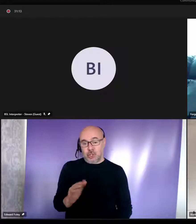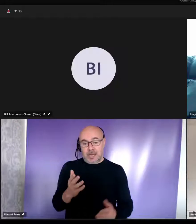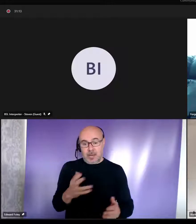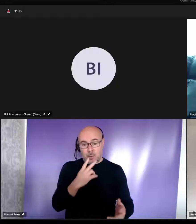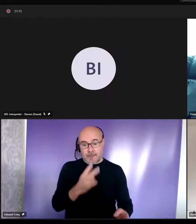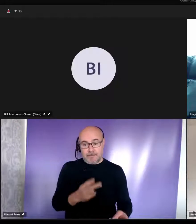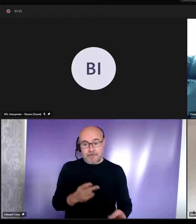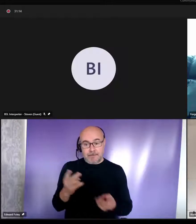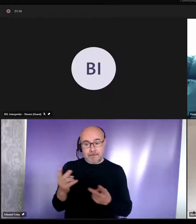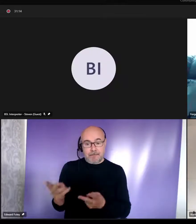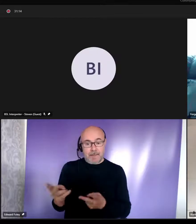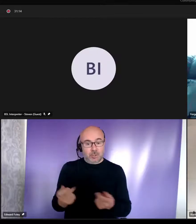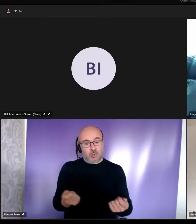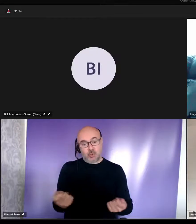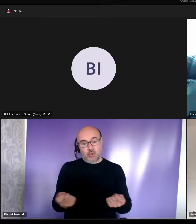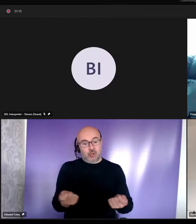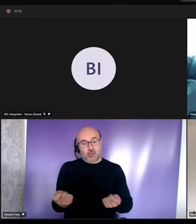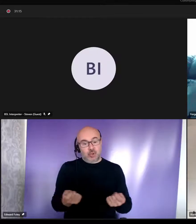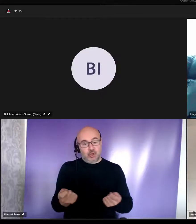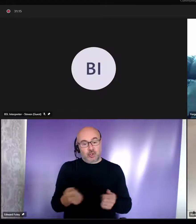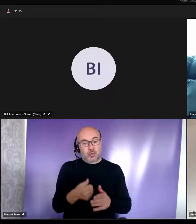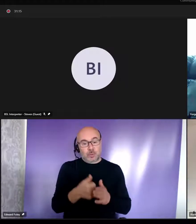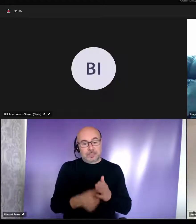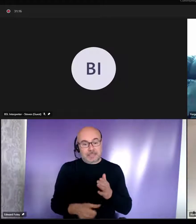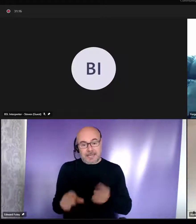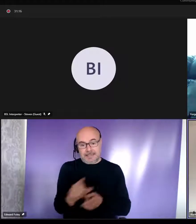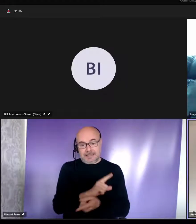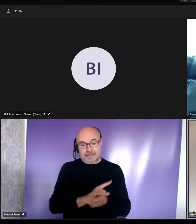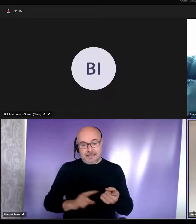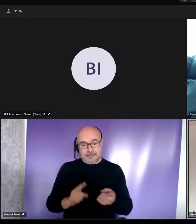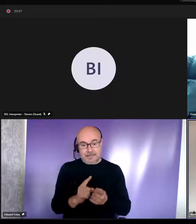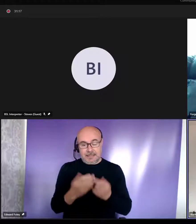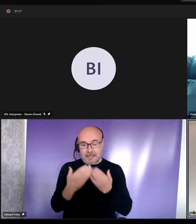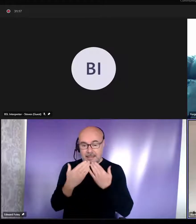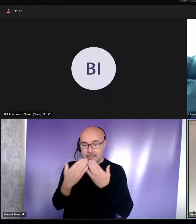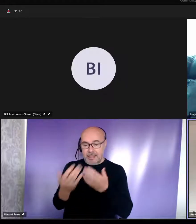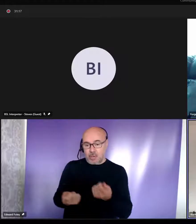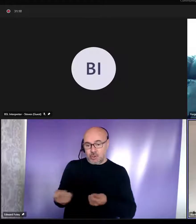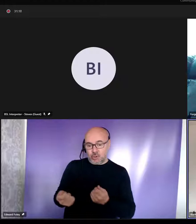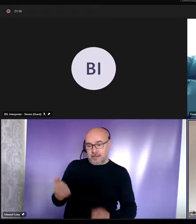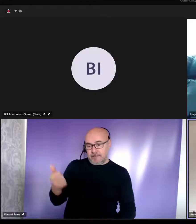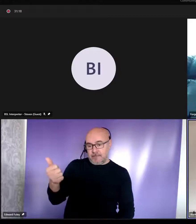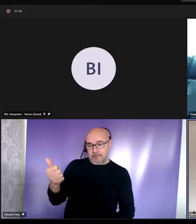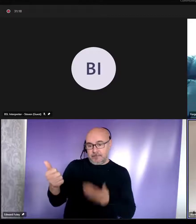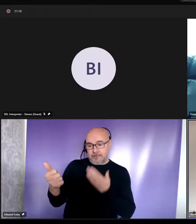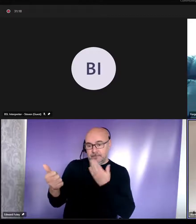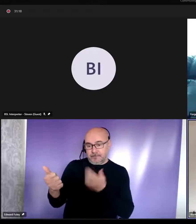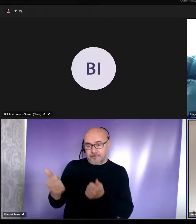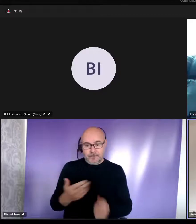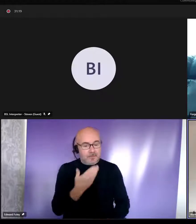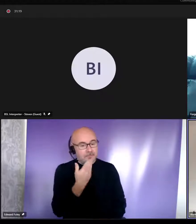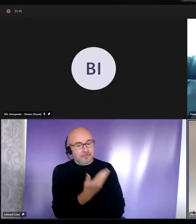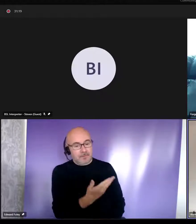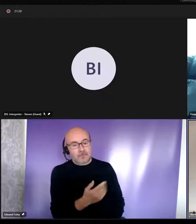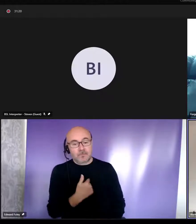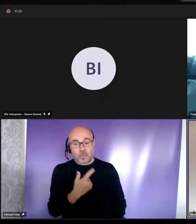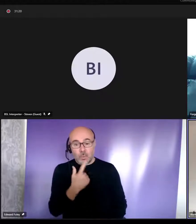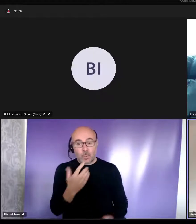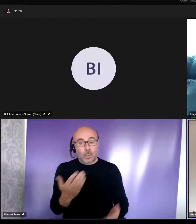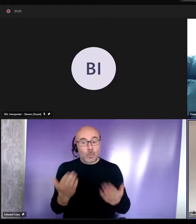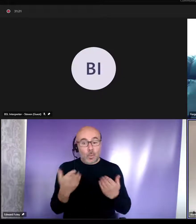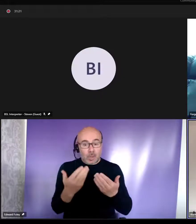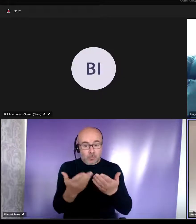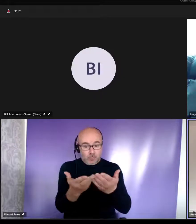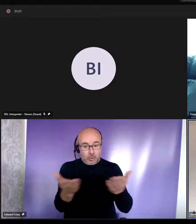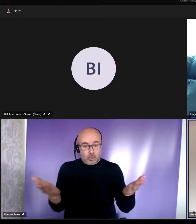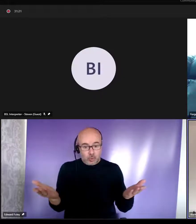back to the Chair to commence today's business. Thank you, Chair. Well, thanks, Elizabeth Ann. I'd like to welcome you all to the Community